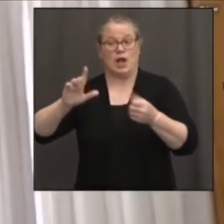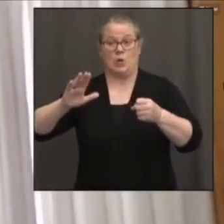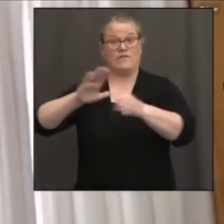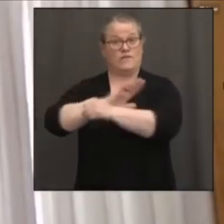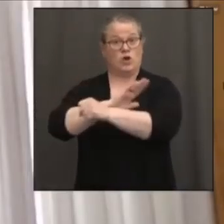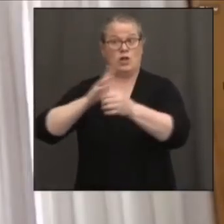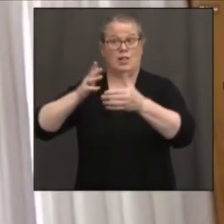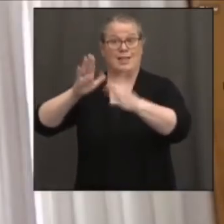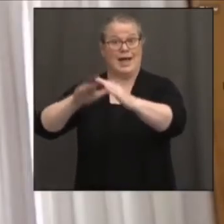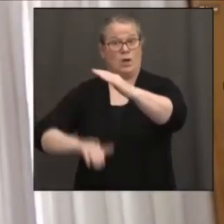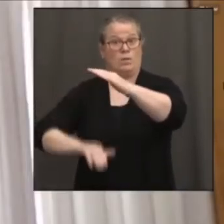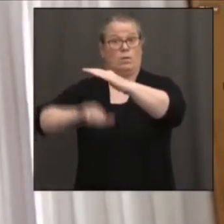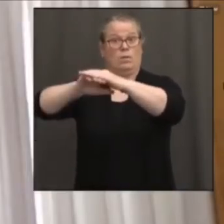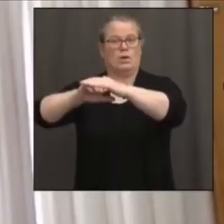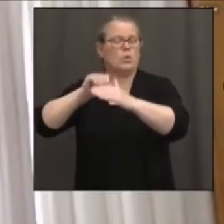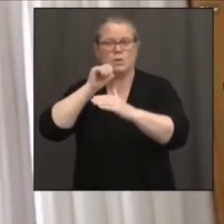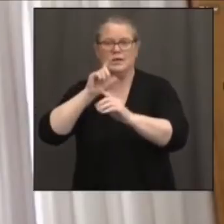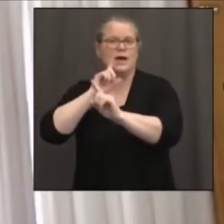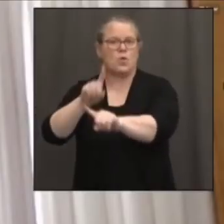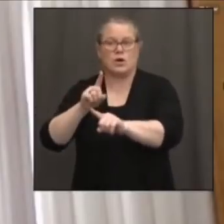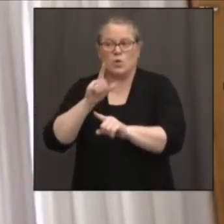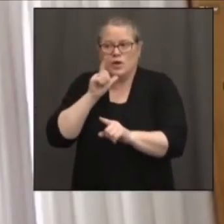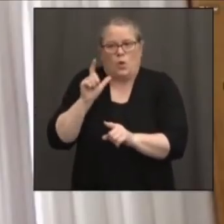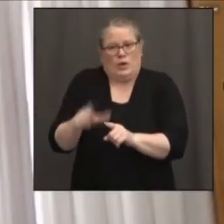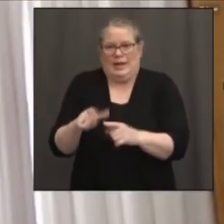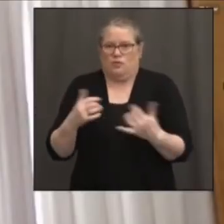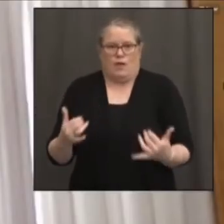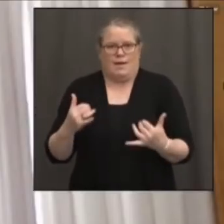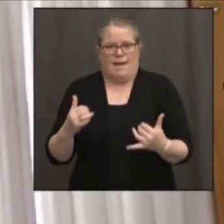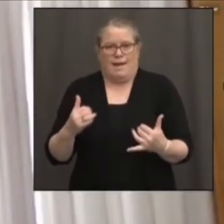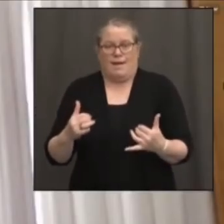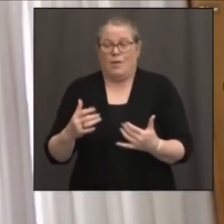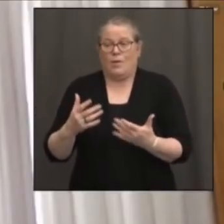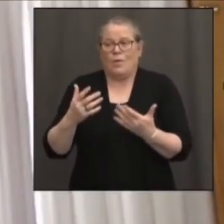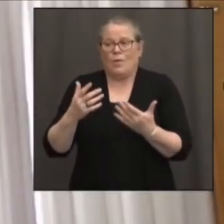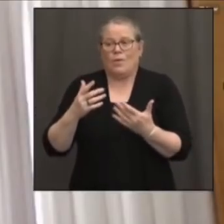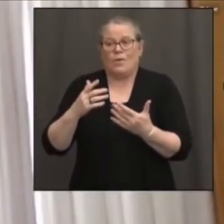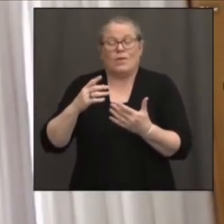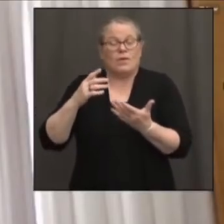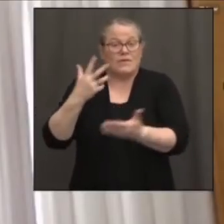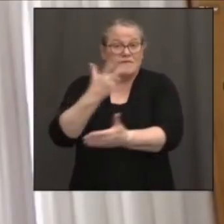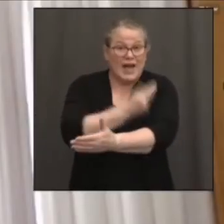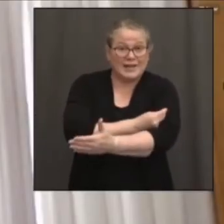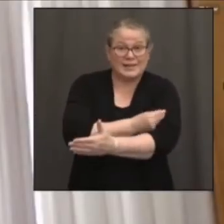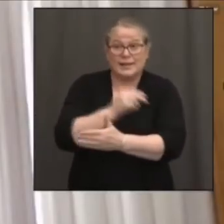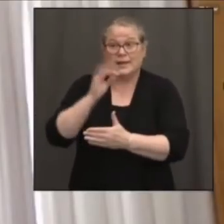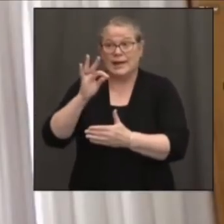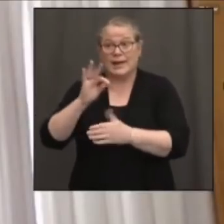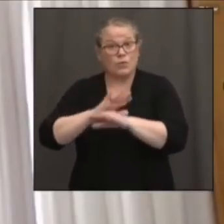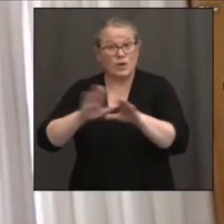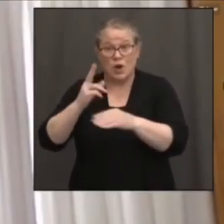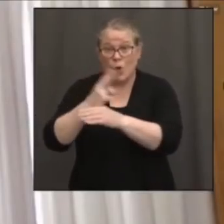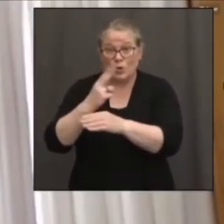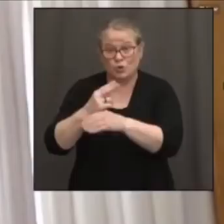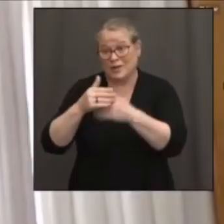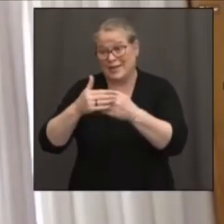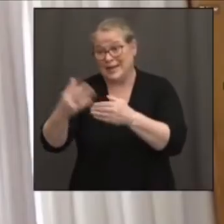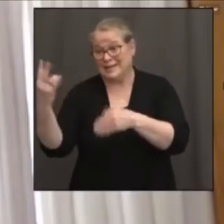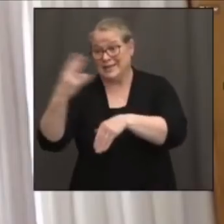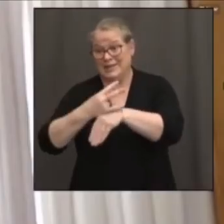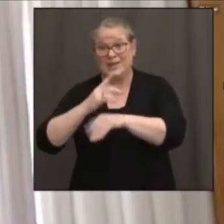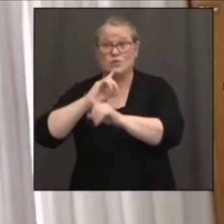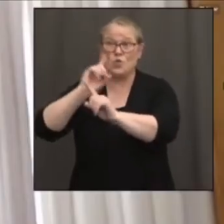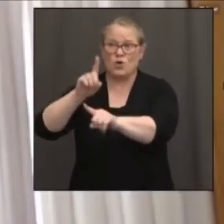don't have demand for it at this point, and we don't believe in ordering vaccine that we don't anticipate being able to use in the next 7 days. So,